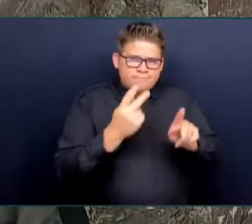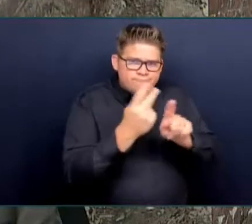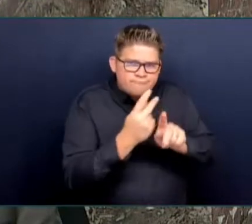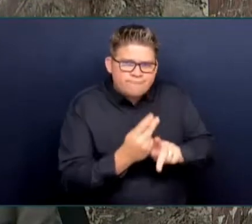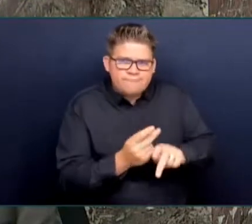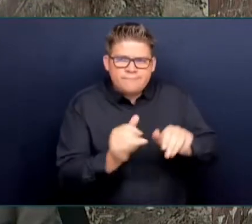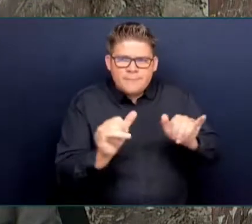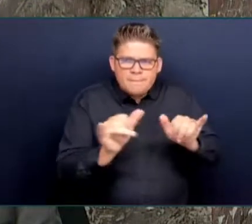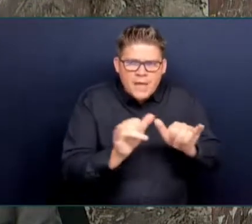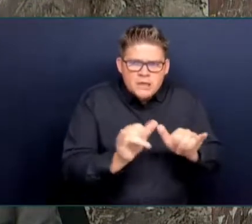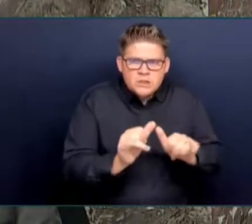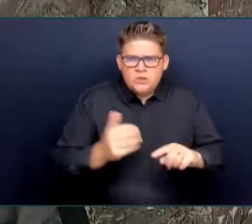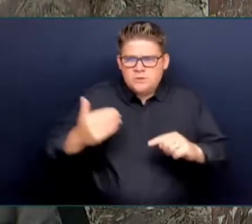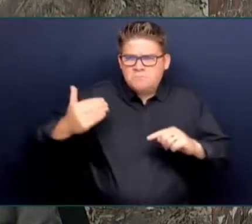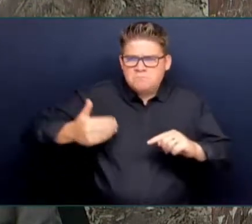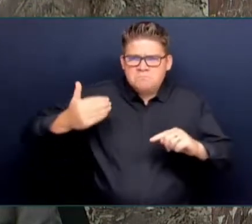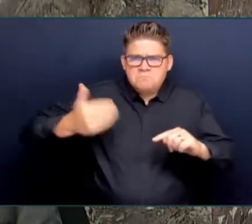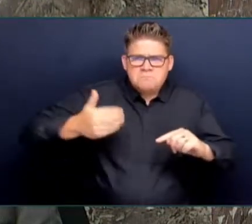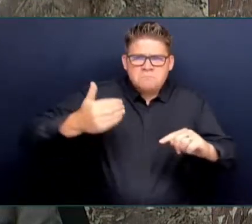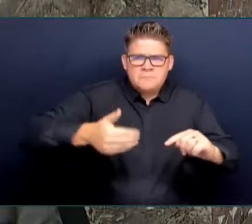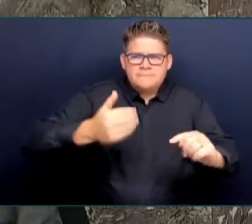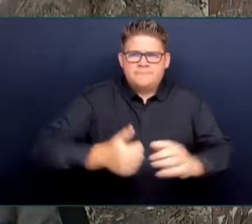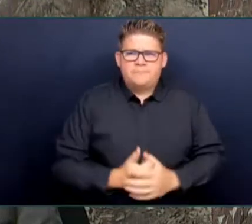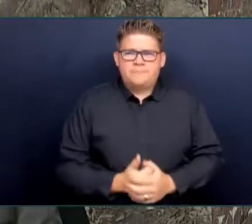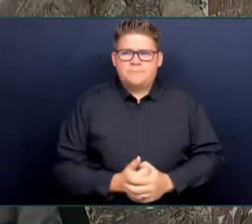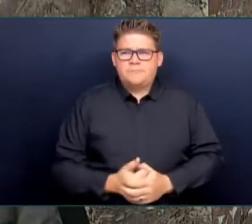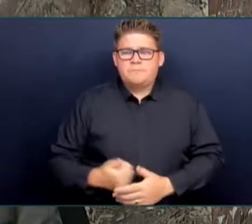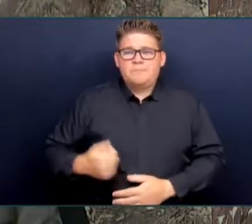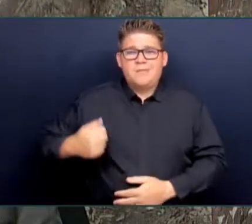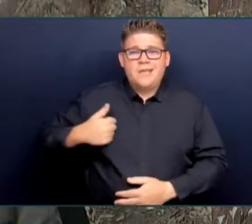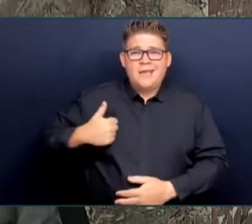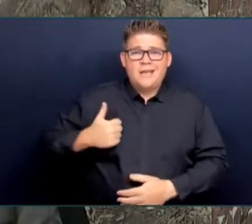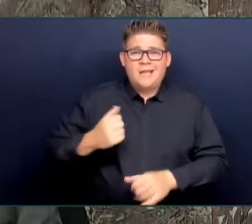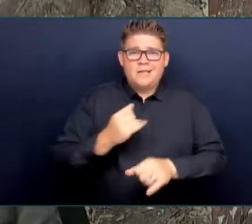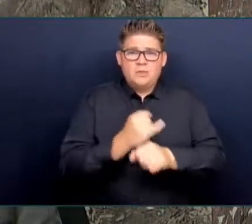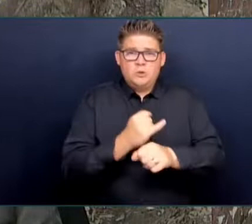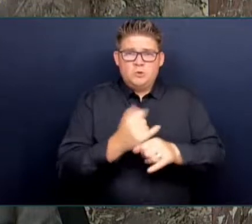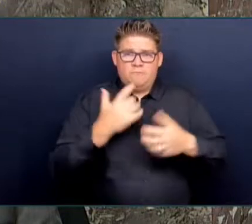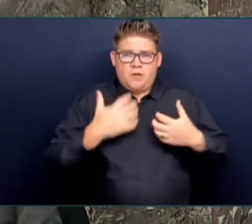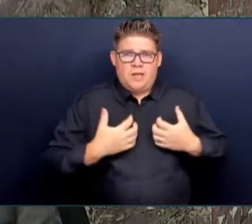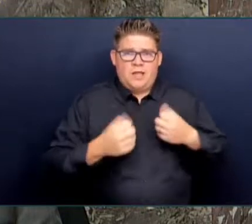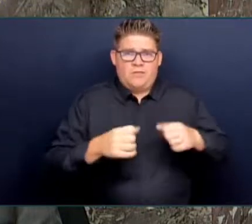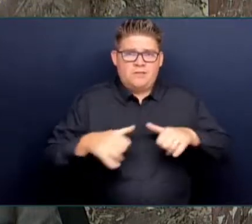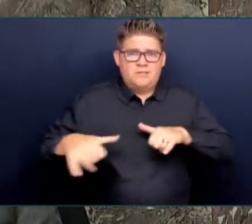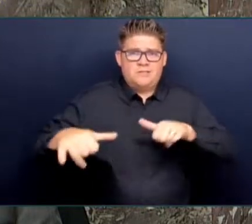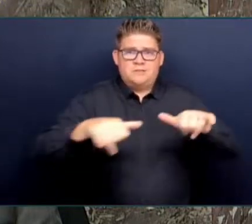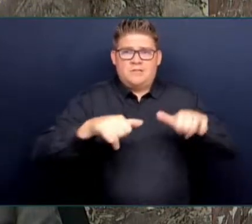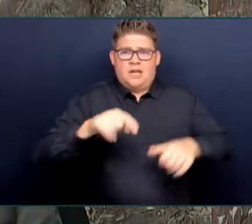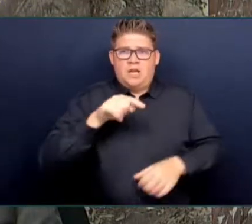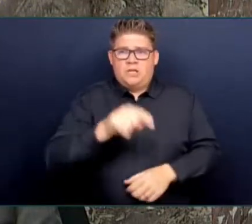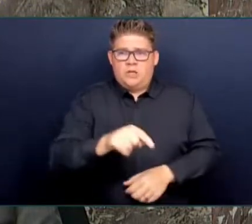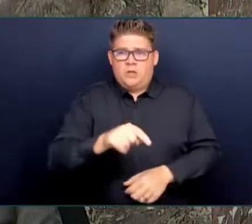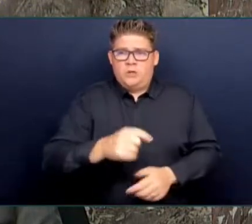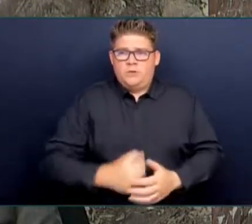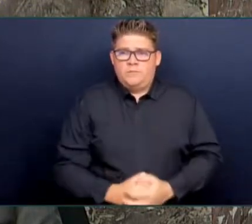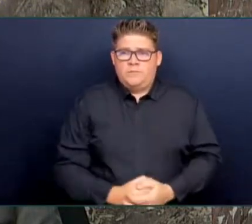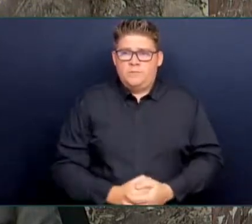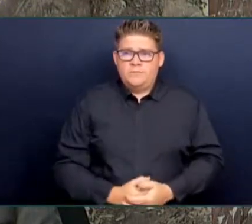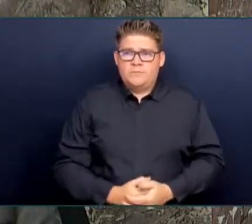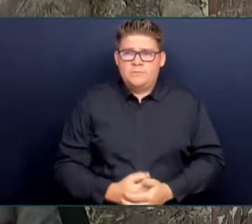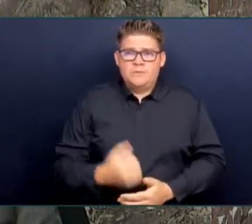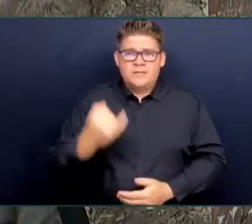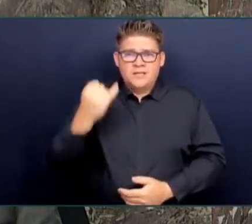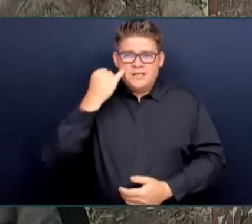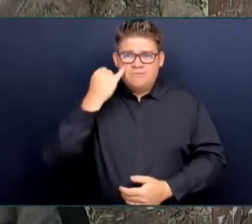Canadian Institute of Health Information measures these things, so that when people stand up and make statements that are incorrect, it gives us a chance